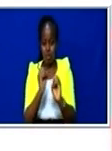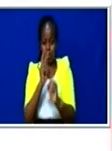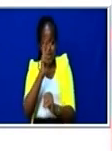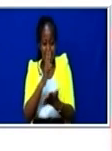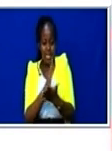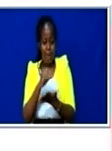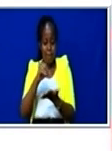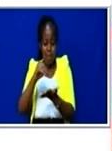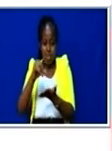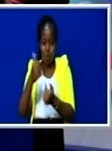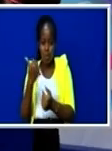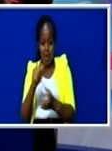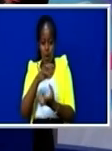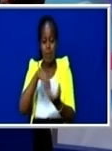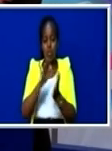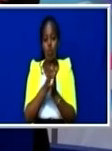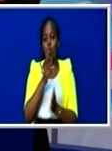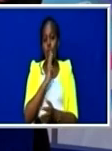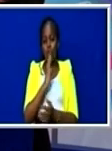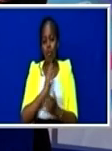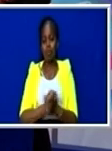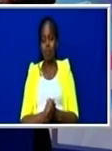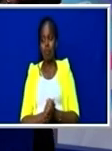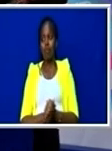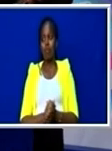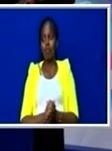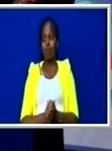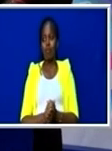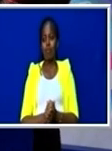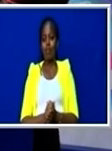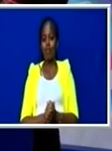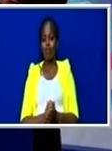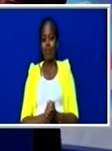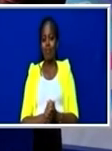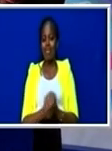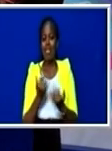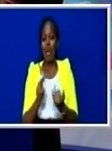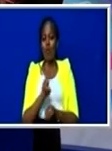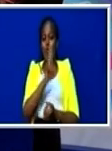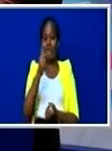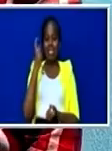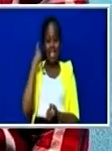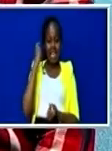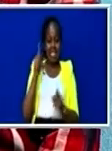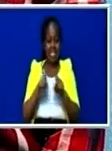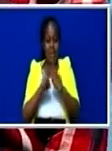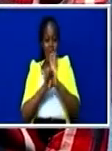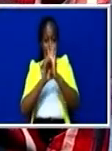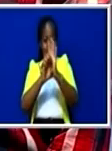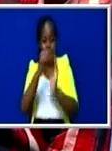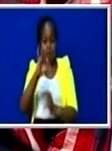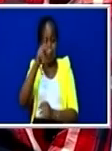some particles suspended in the water. Okay. Okay. Very You're good. using eggs like an example of a